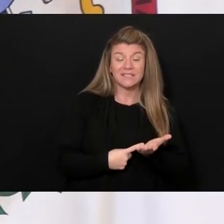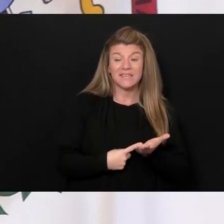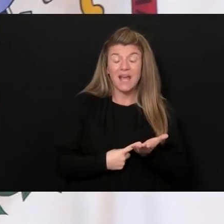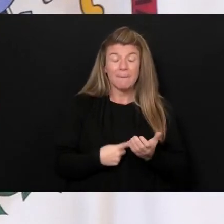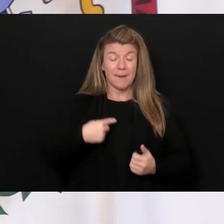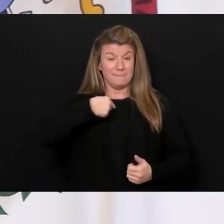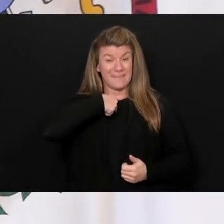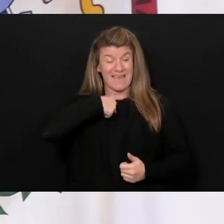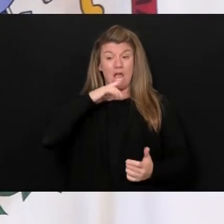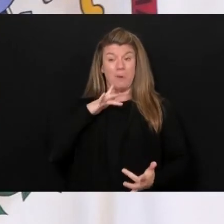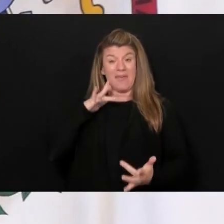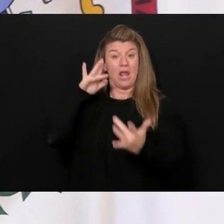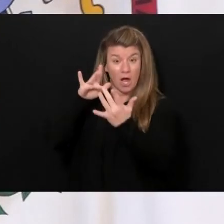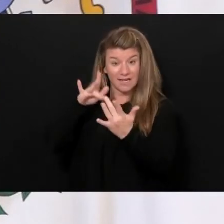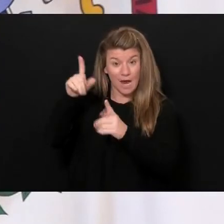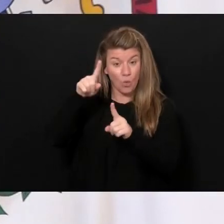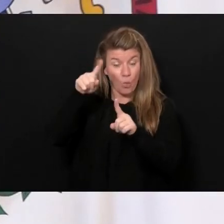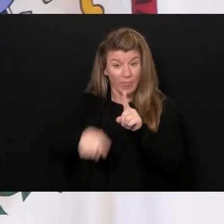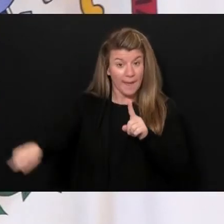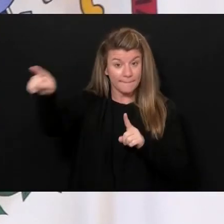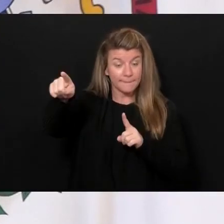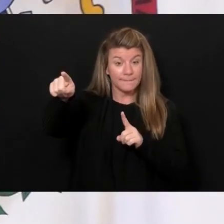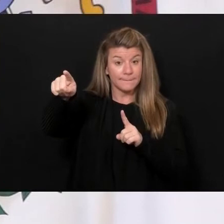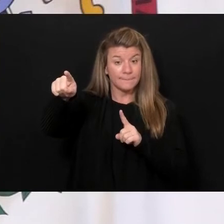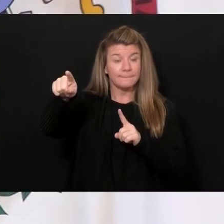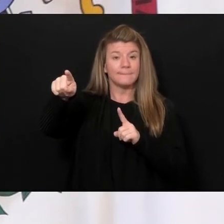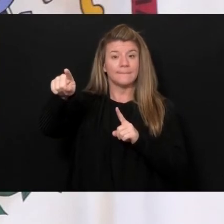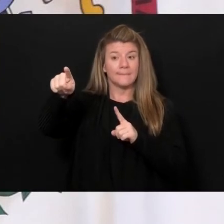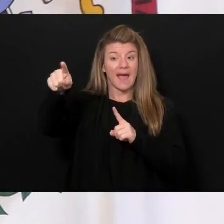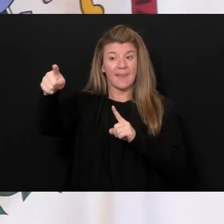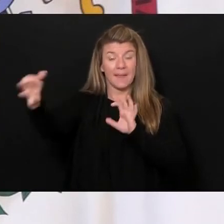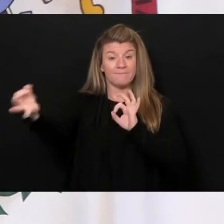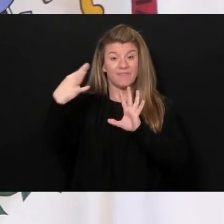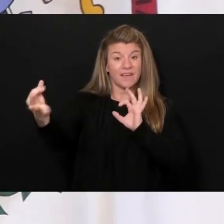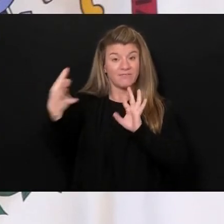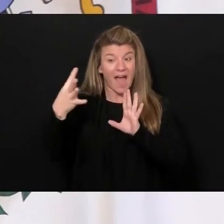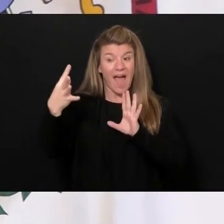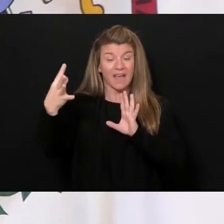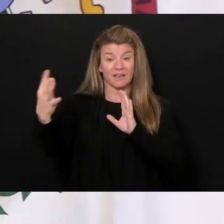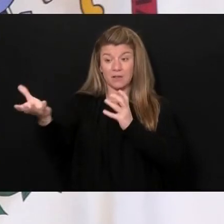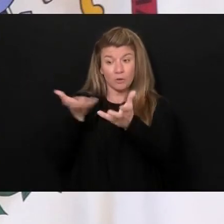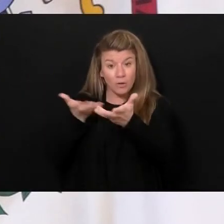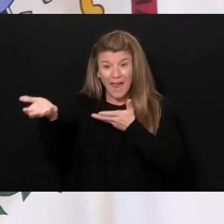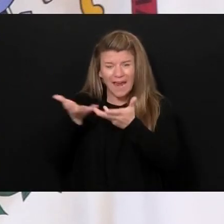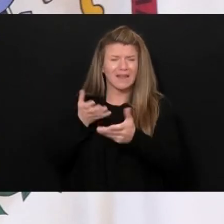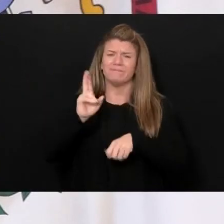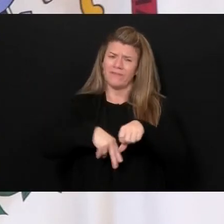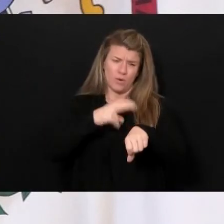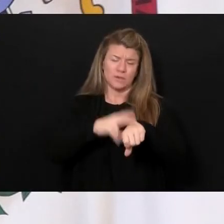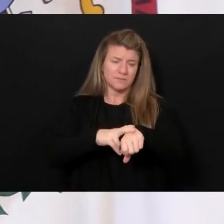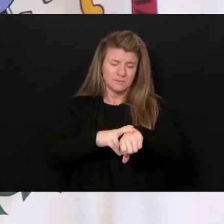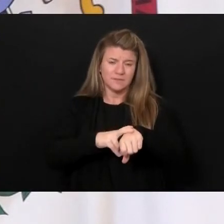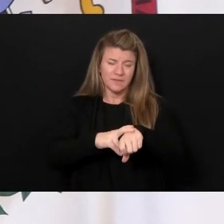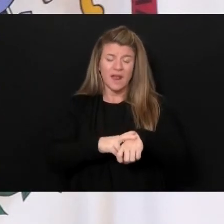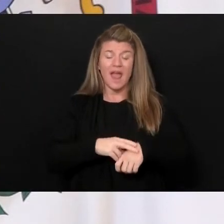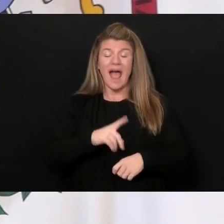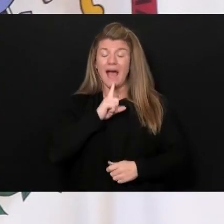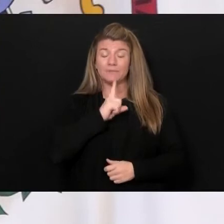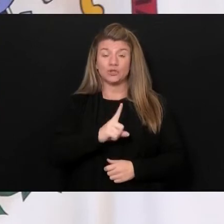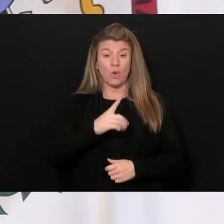in contact with them and getting constant feedback from them, absolutely. I am sure that our people